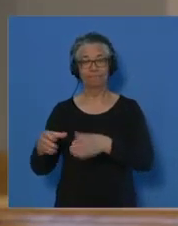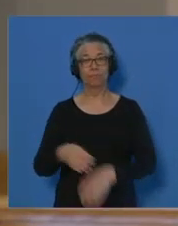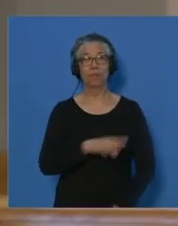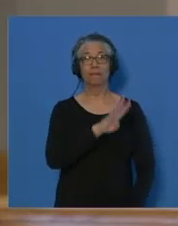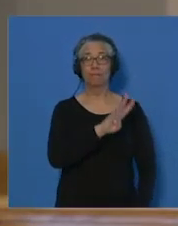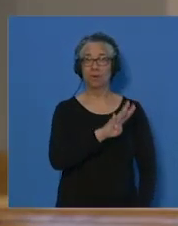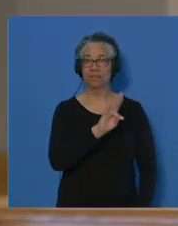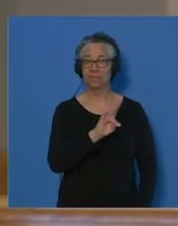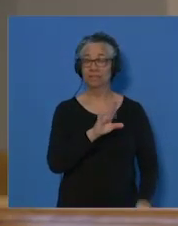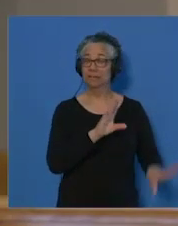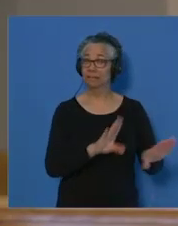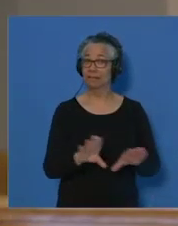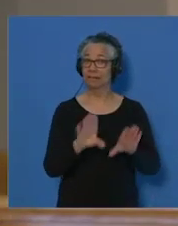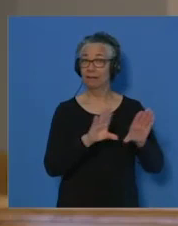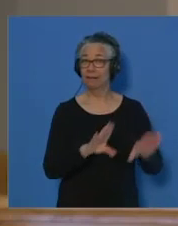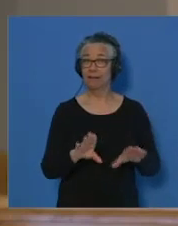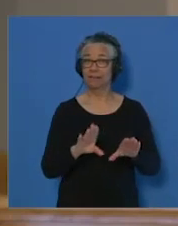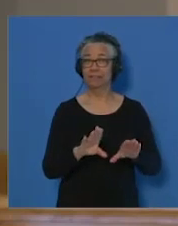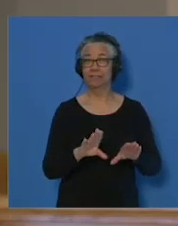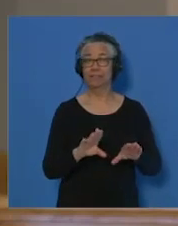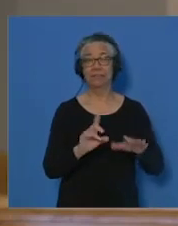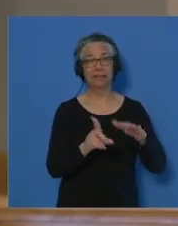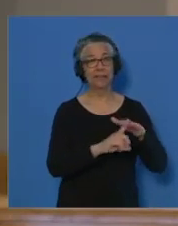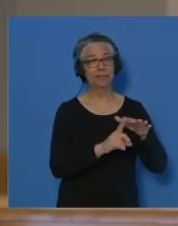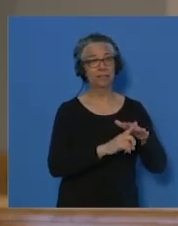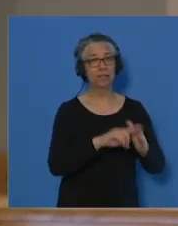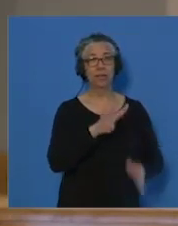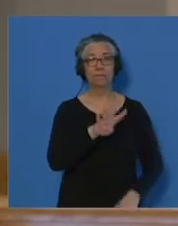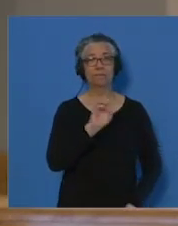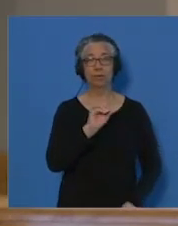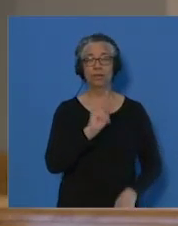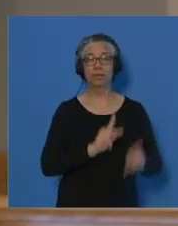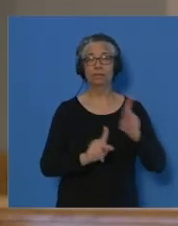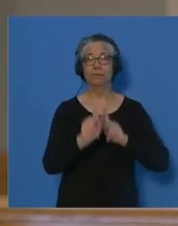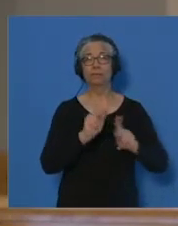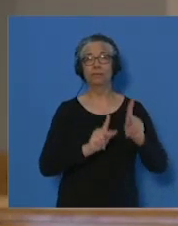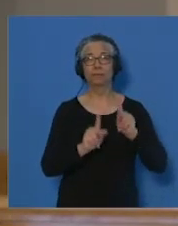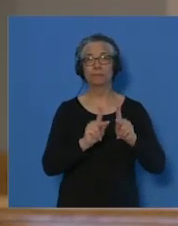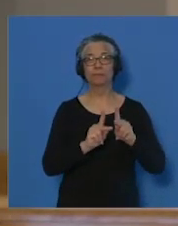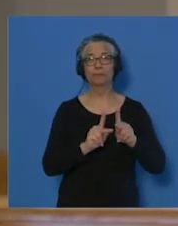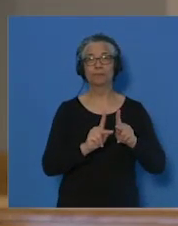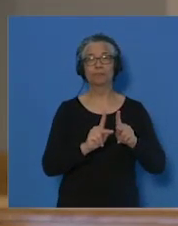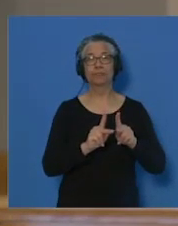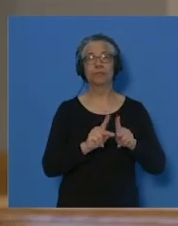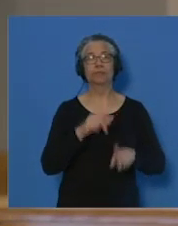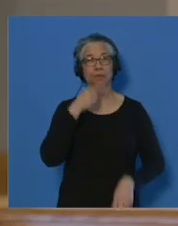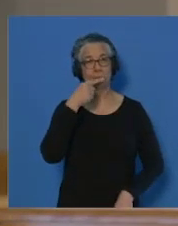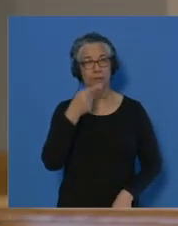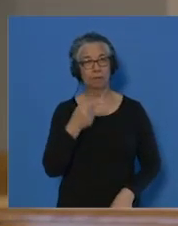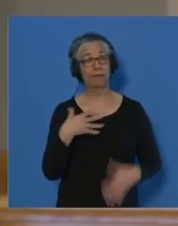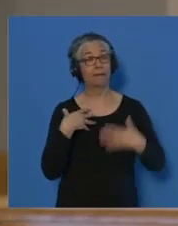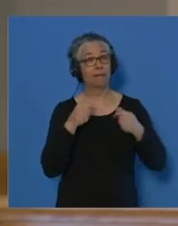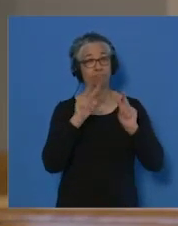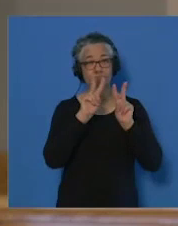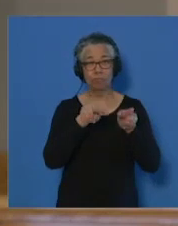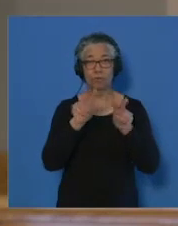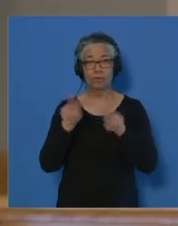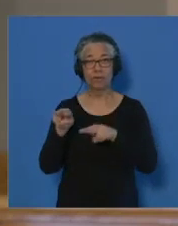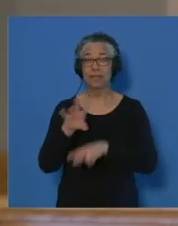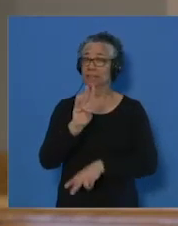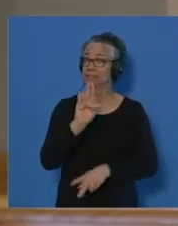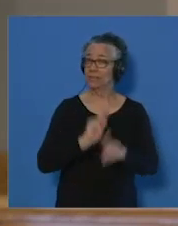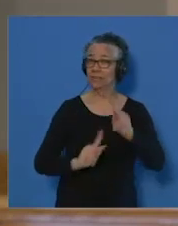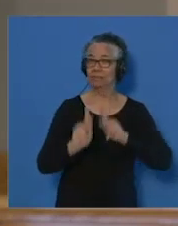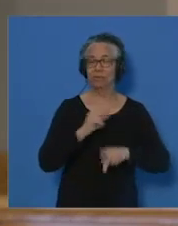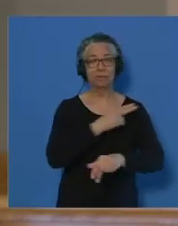47 active cases, of which 40 persons are under active public health monitoring, 7 persons